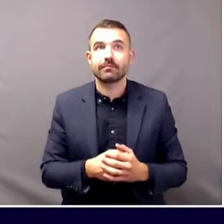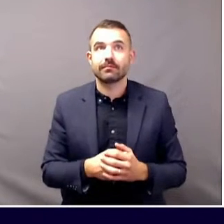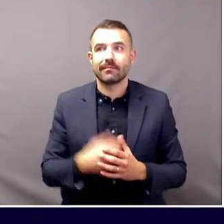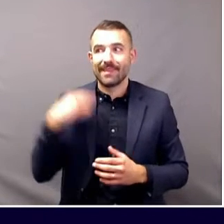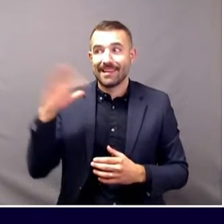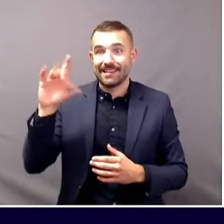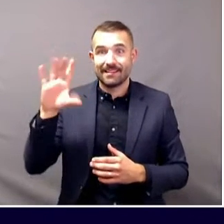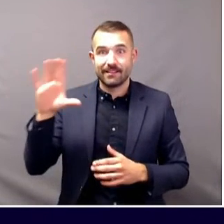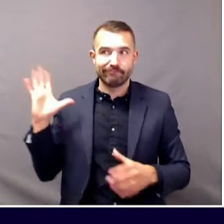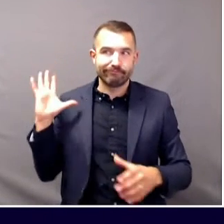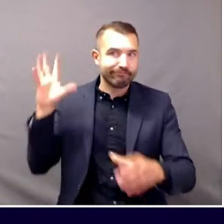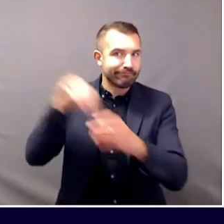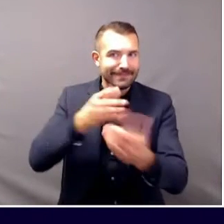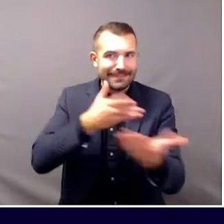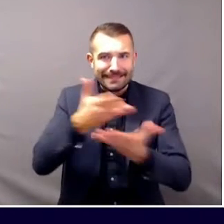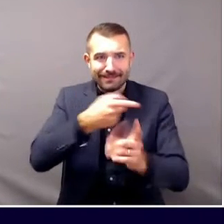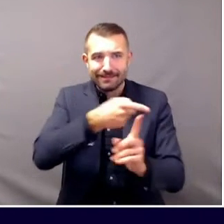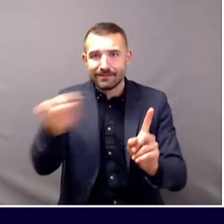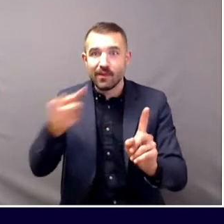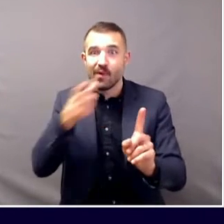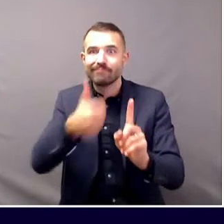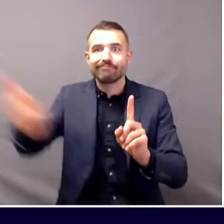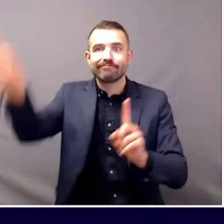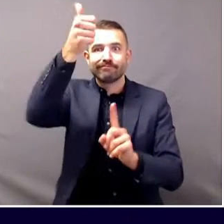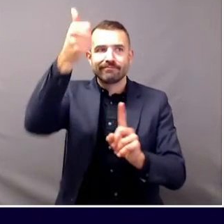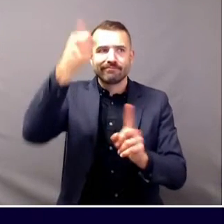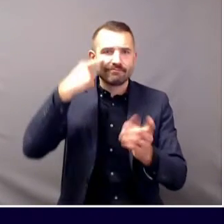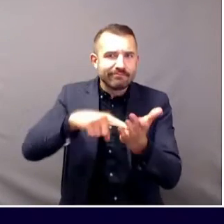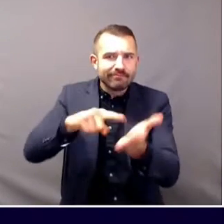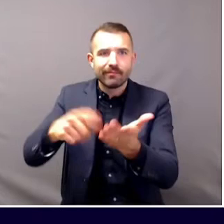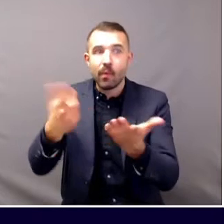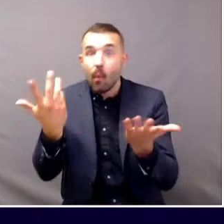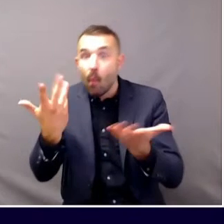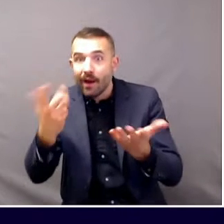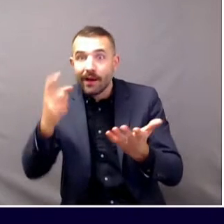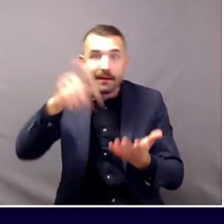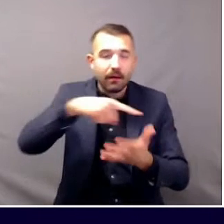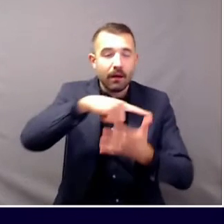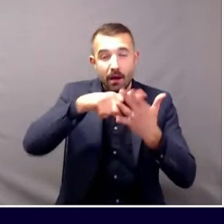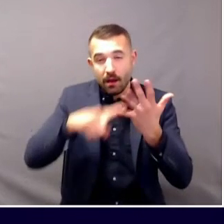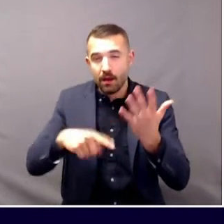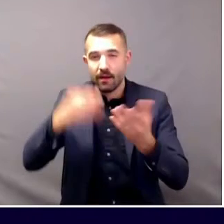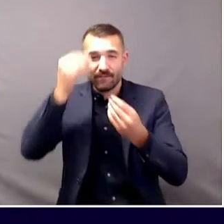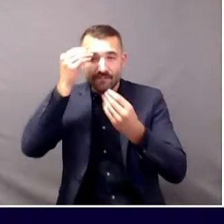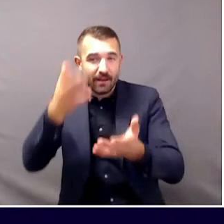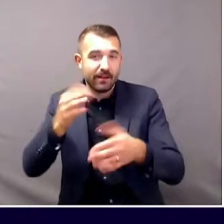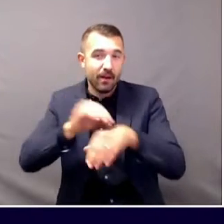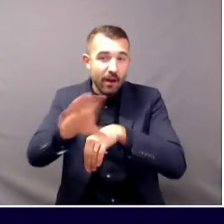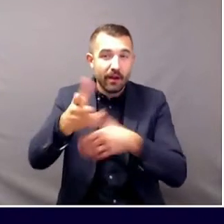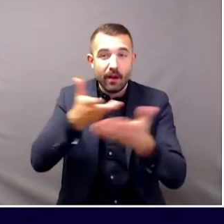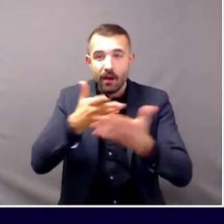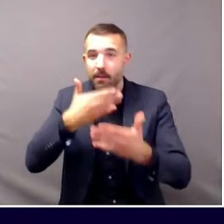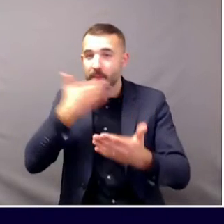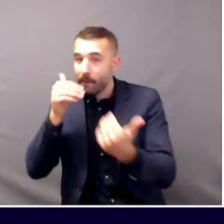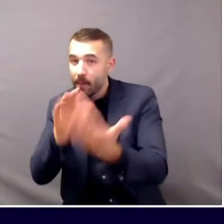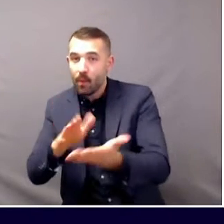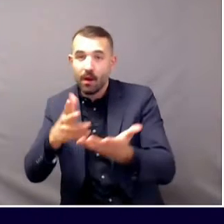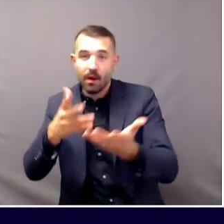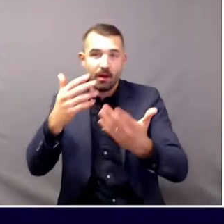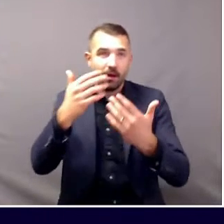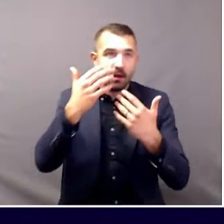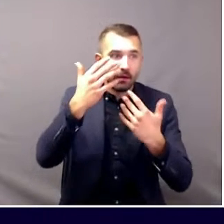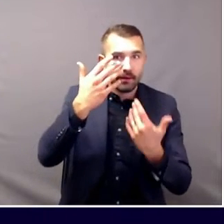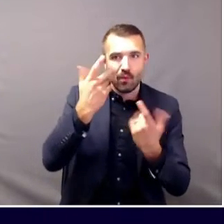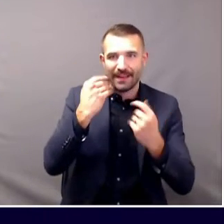make sure that all the resource requests that they have, whether that's around best practices on infection control,